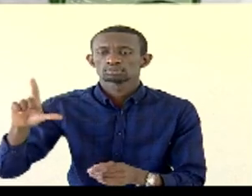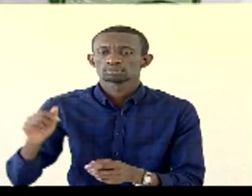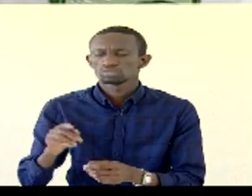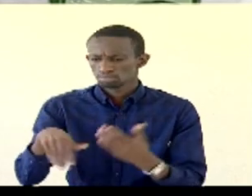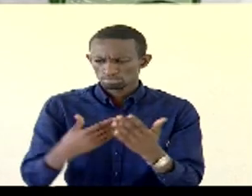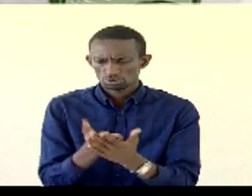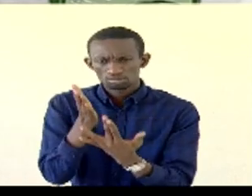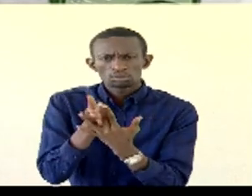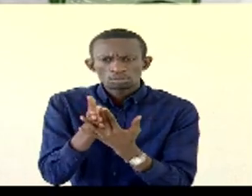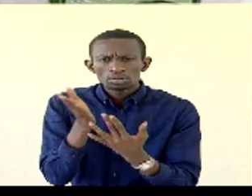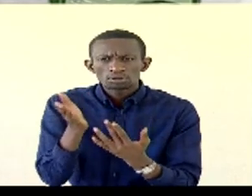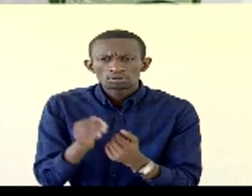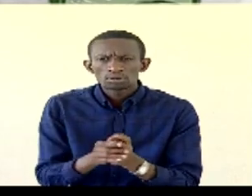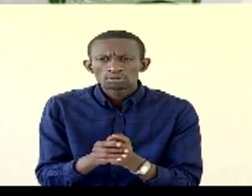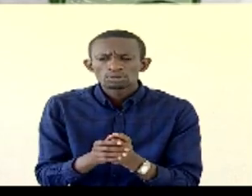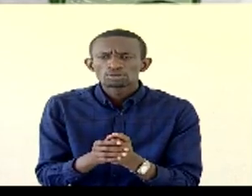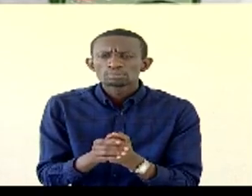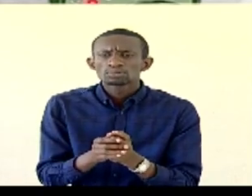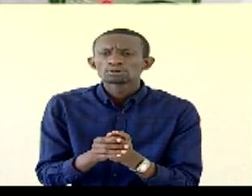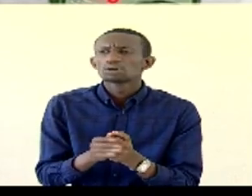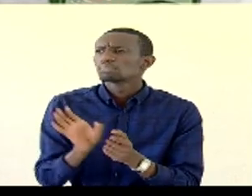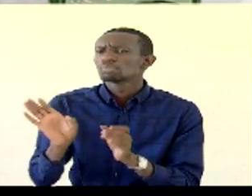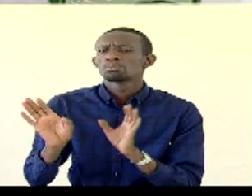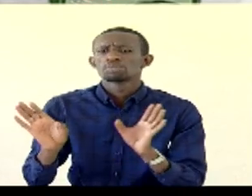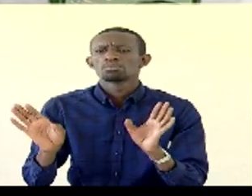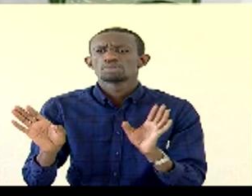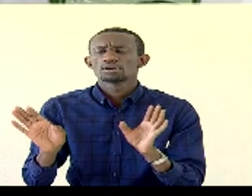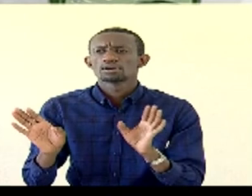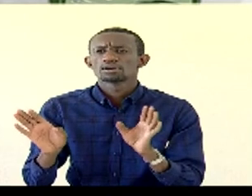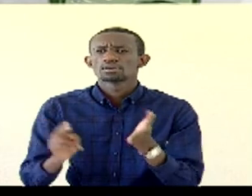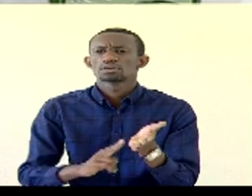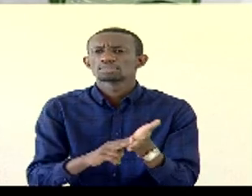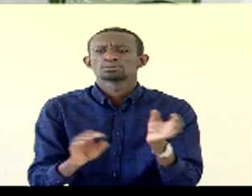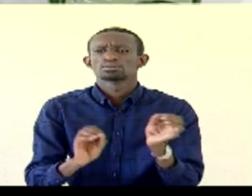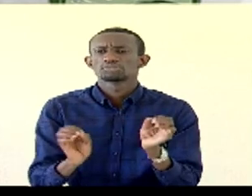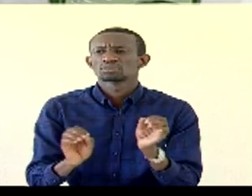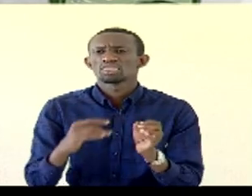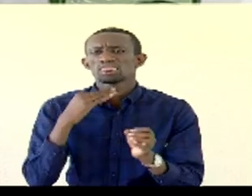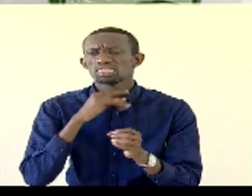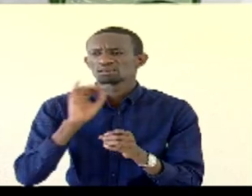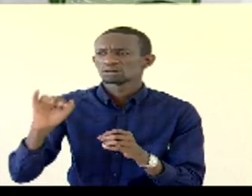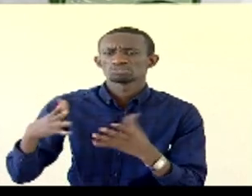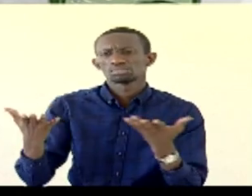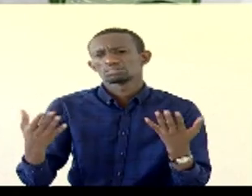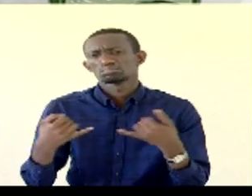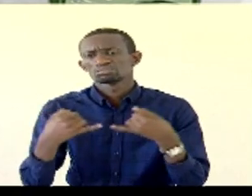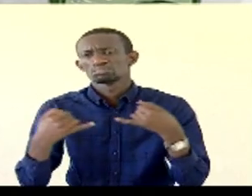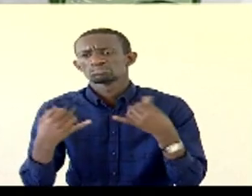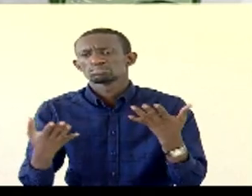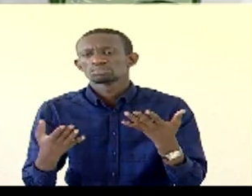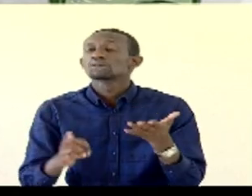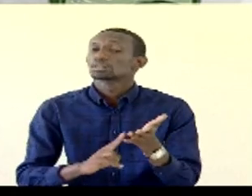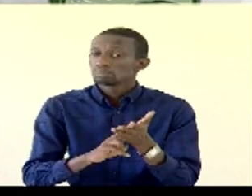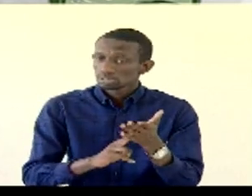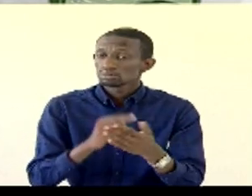middle. The rest of the structures that have actually not been used and are not needed, like the fibers, will be used to build up